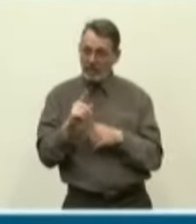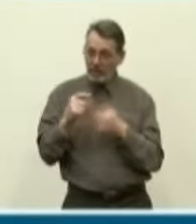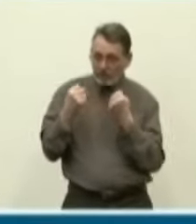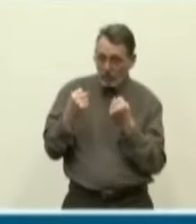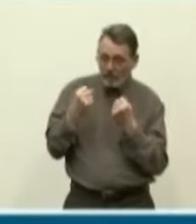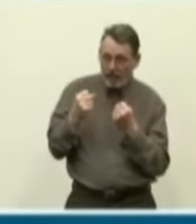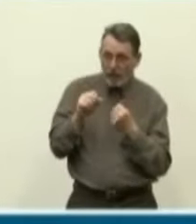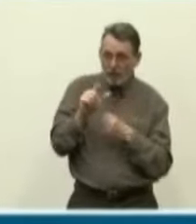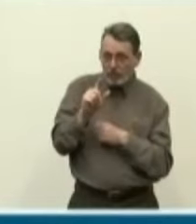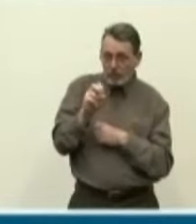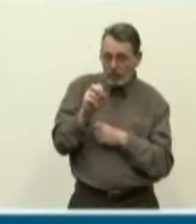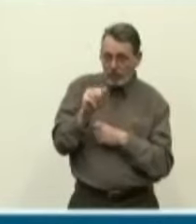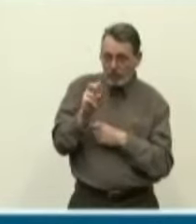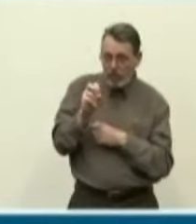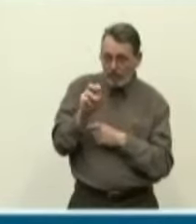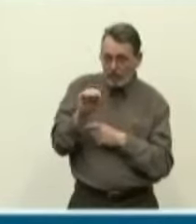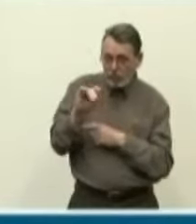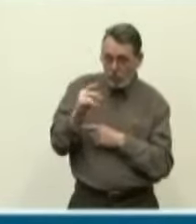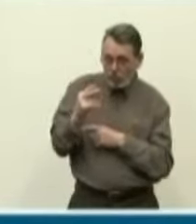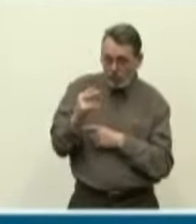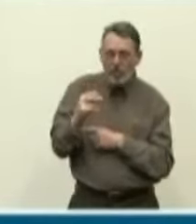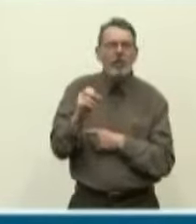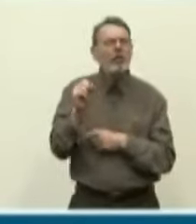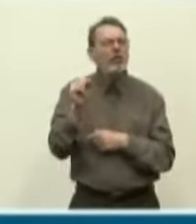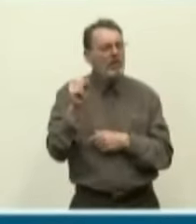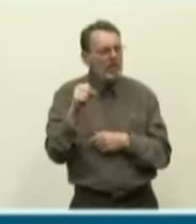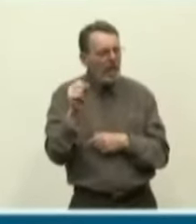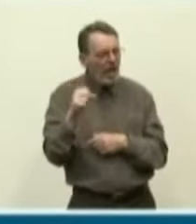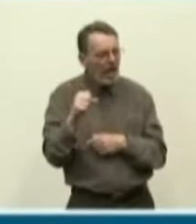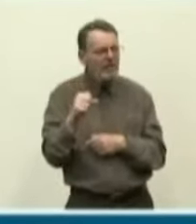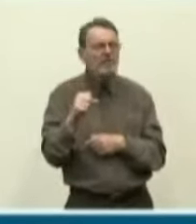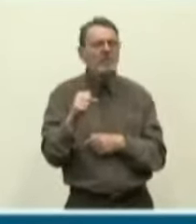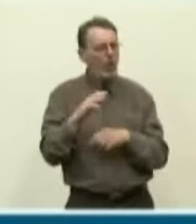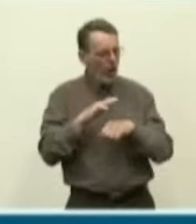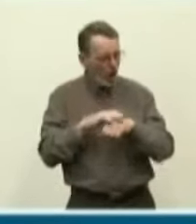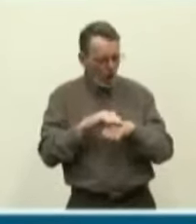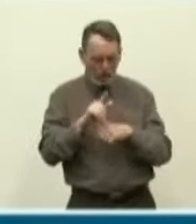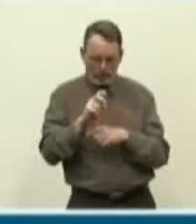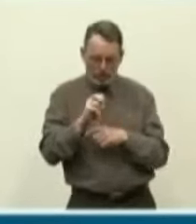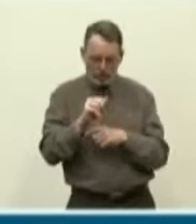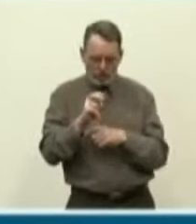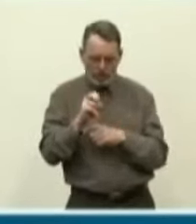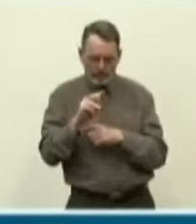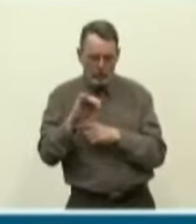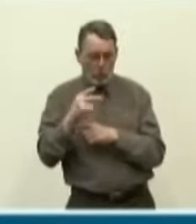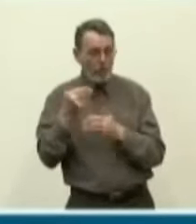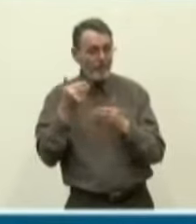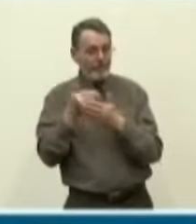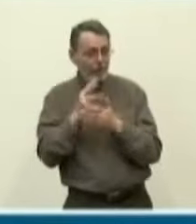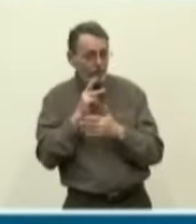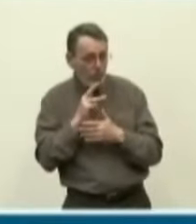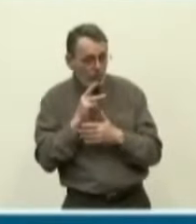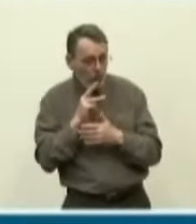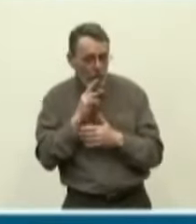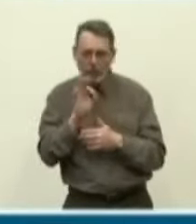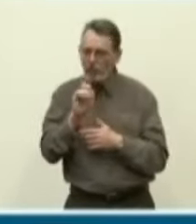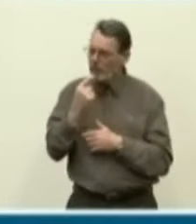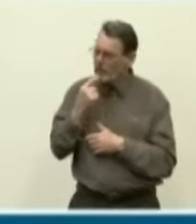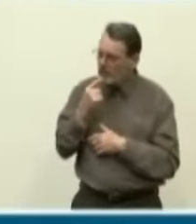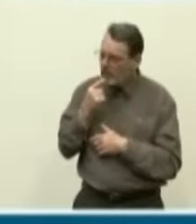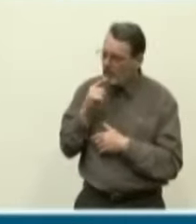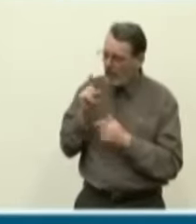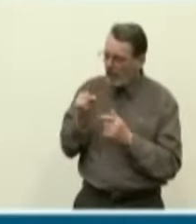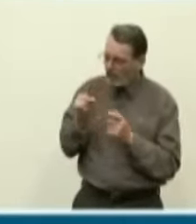Leavenworth? Yeah, they were. It was on Leavenworth towards the water. Okay, so they headed towards the